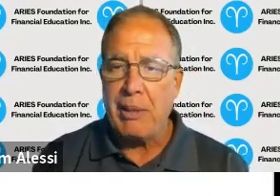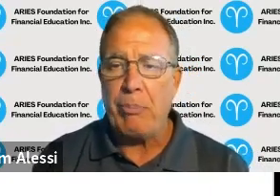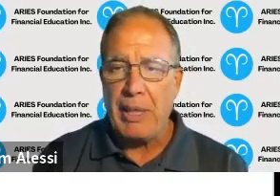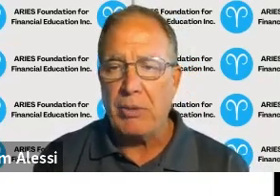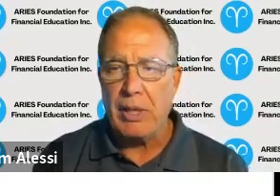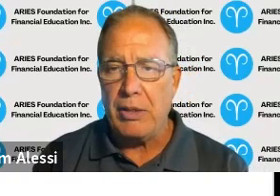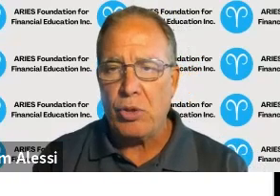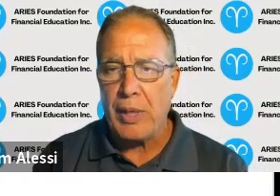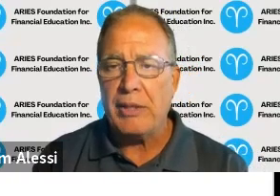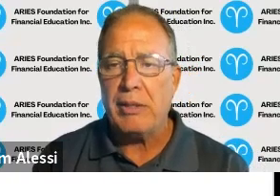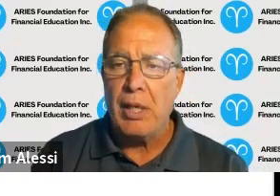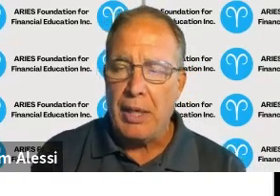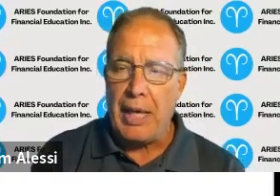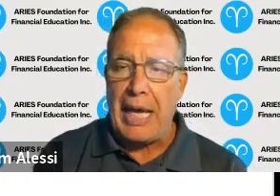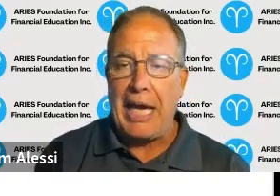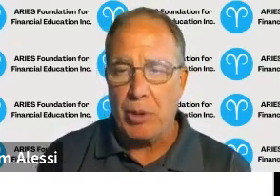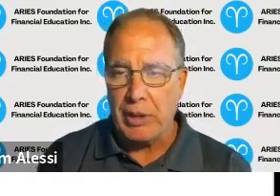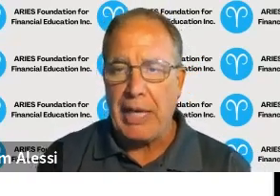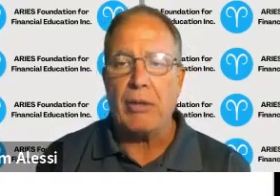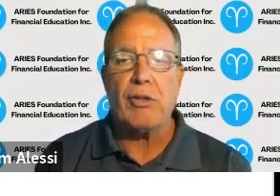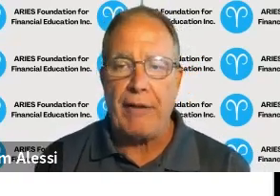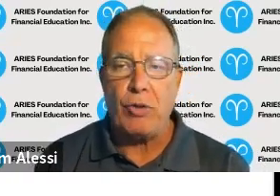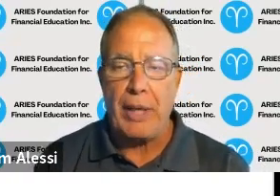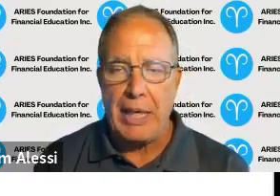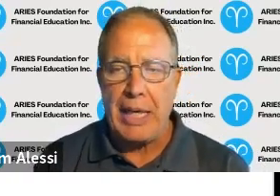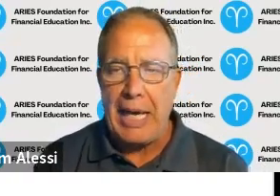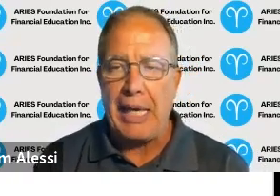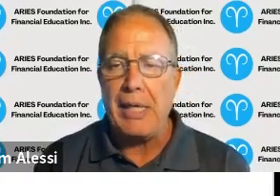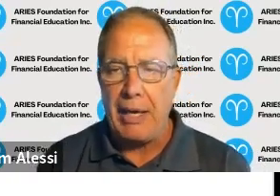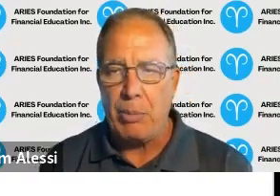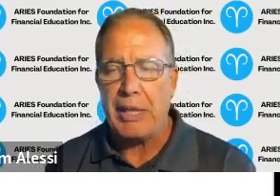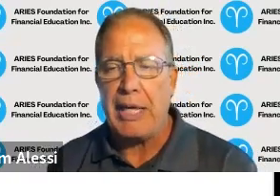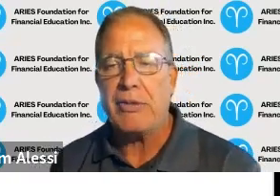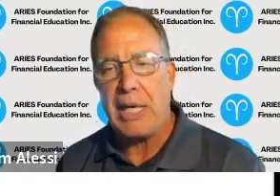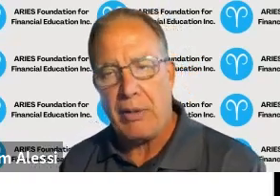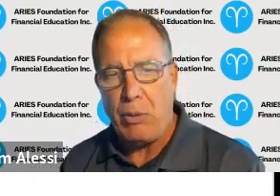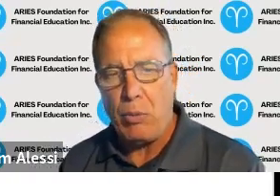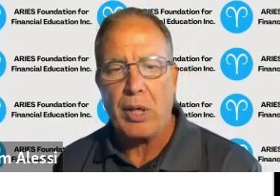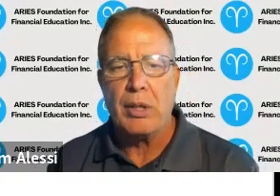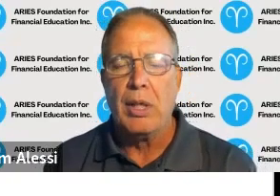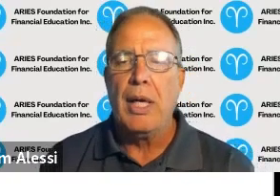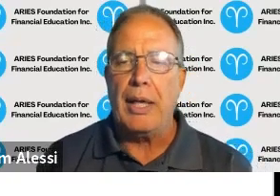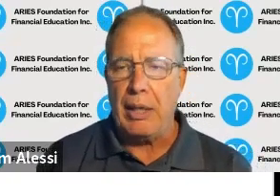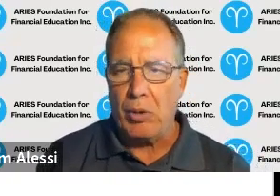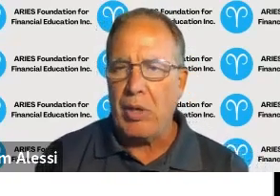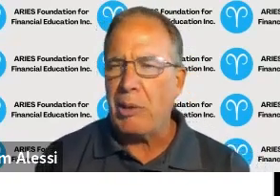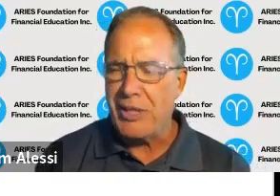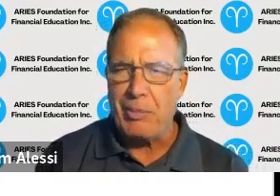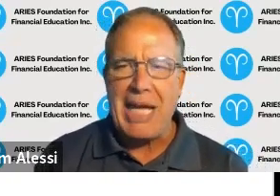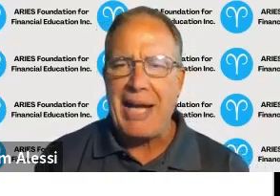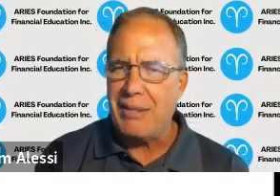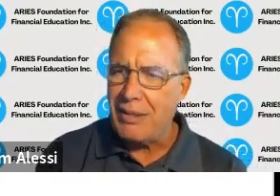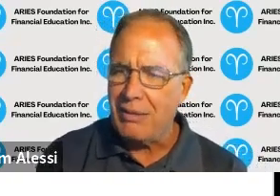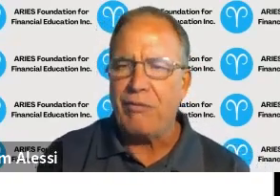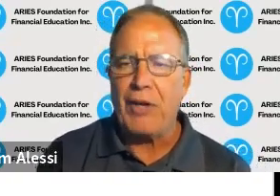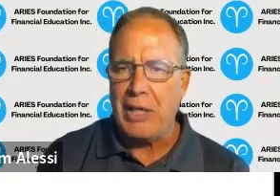about supplemental needs trusts and ABLE accounts, 529A ABLE accounts and how they work. And then we'll talk about some of